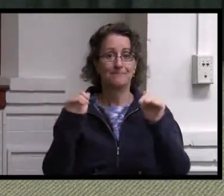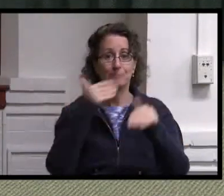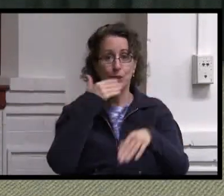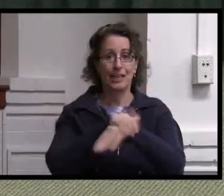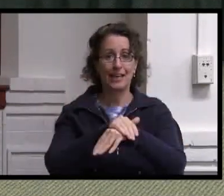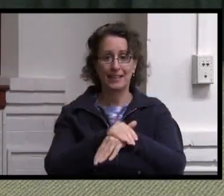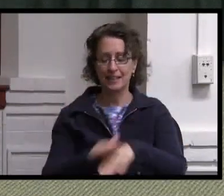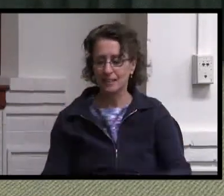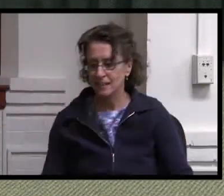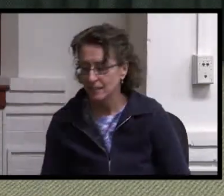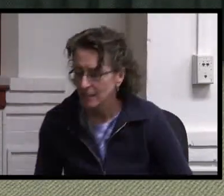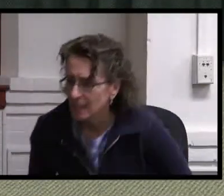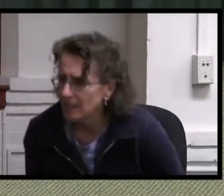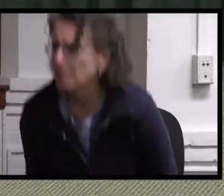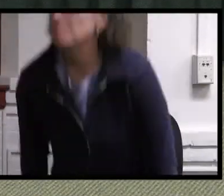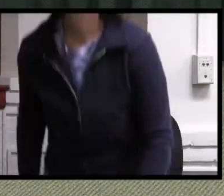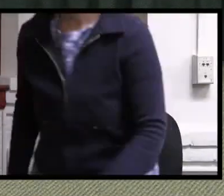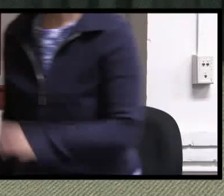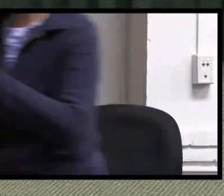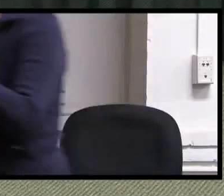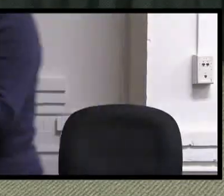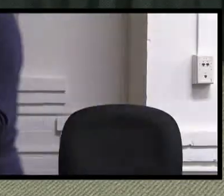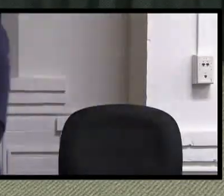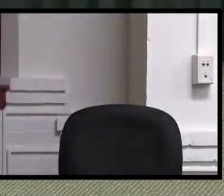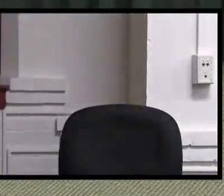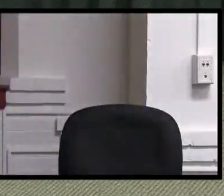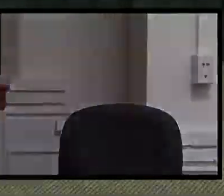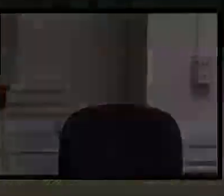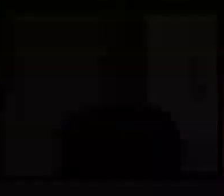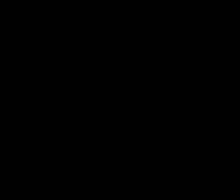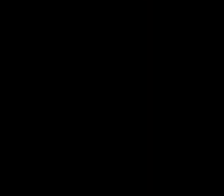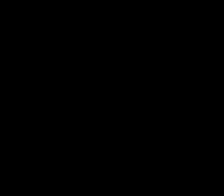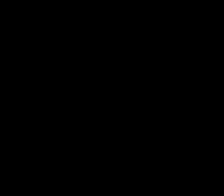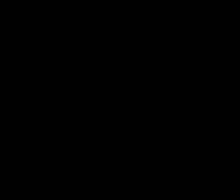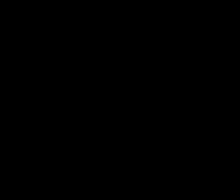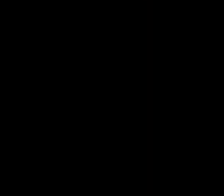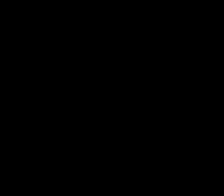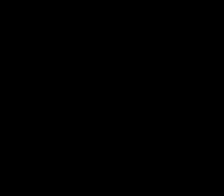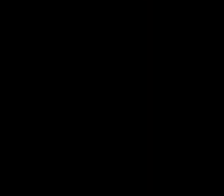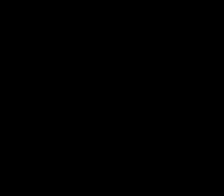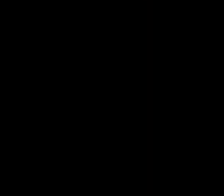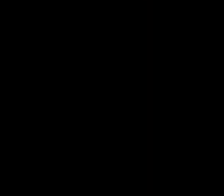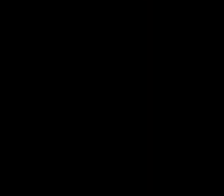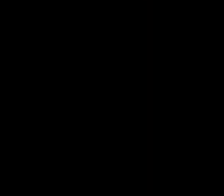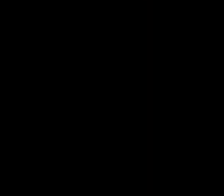everybody. Thank you. All right. Good night, Pete. Good night. Bye, everybody.